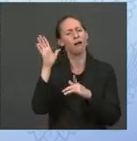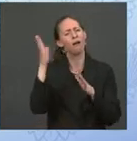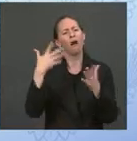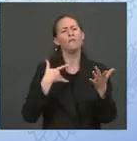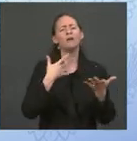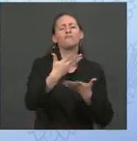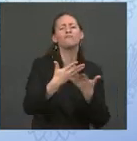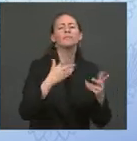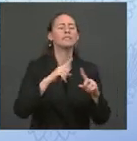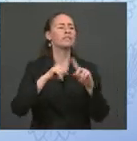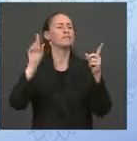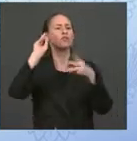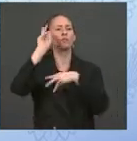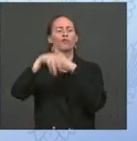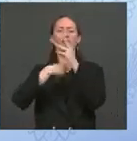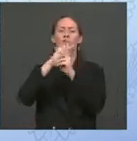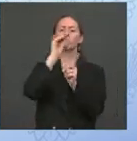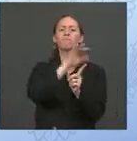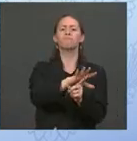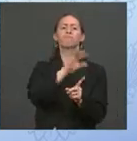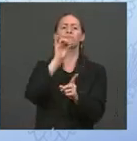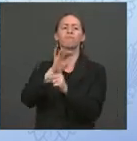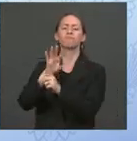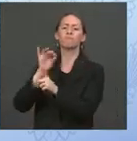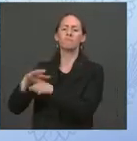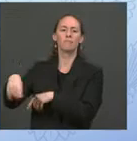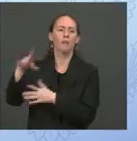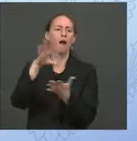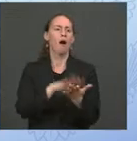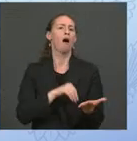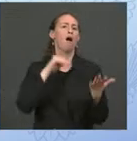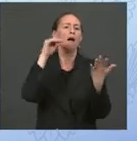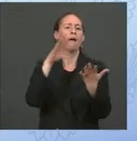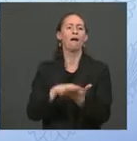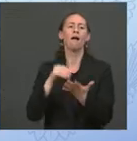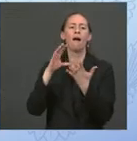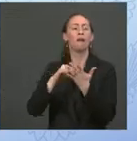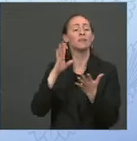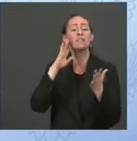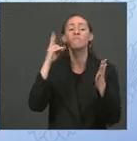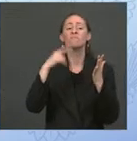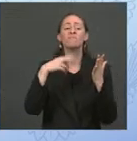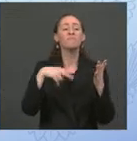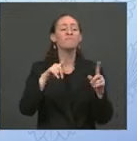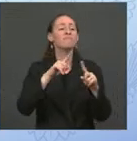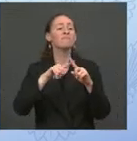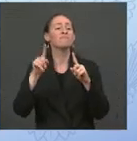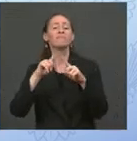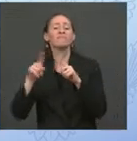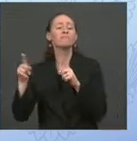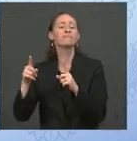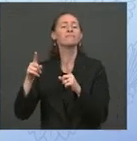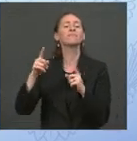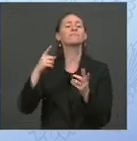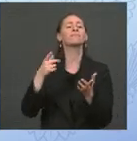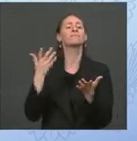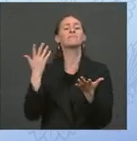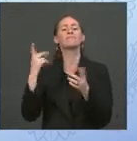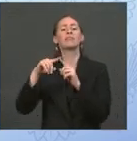worlds. When she read to us from Charlotte's Web or my favorite Mary Poppins, she